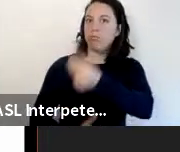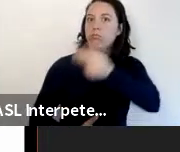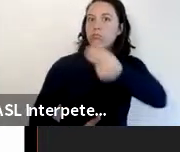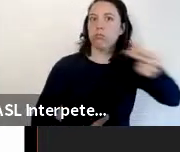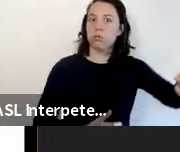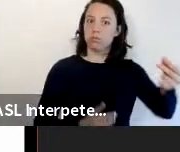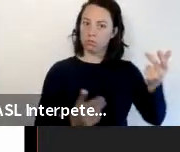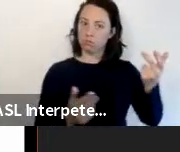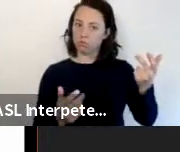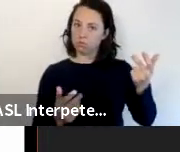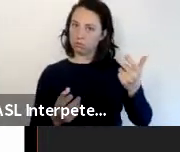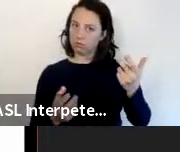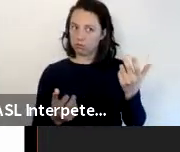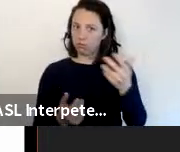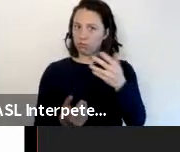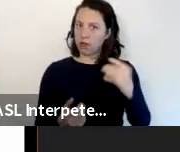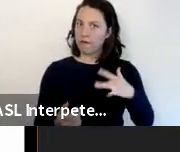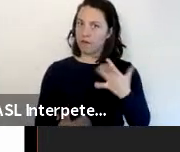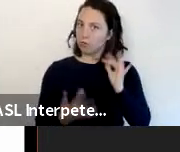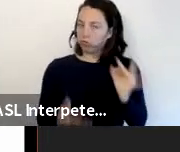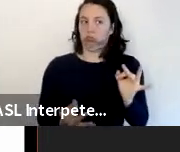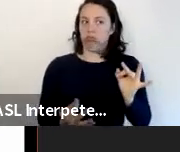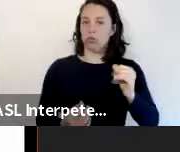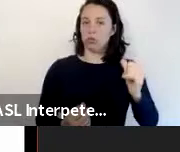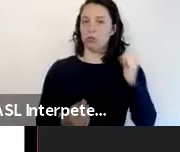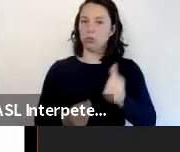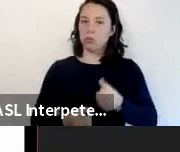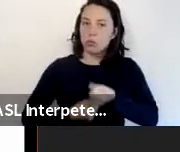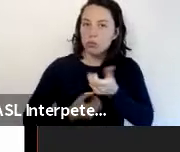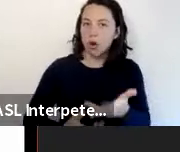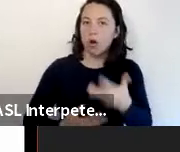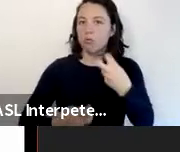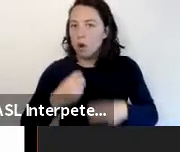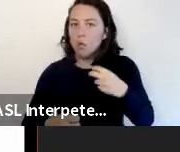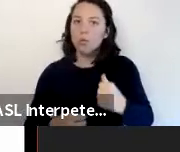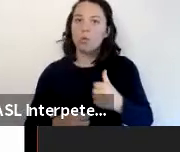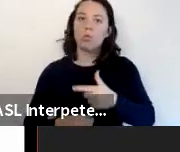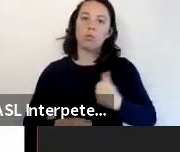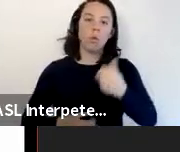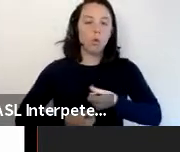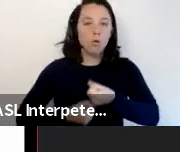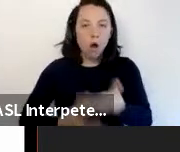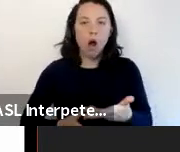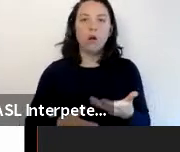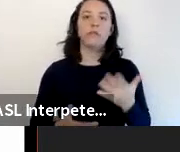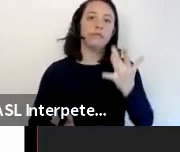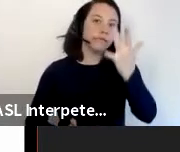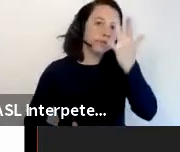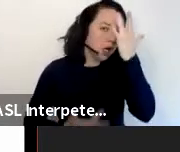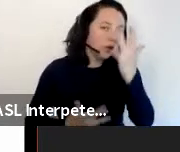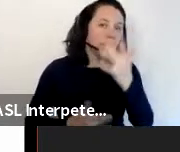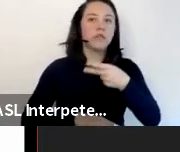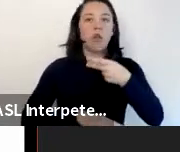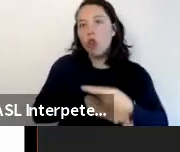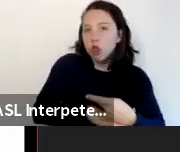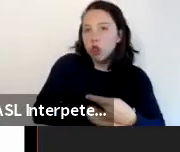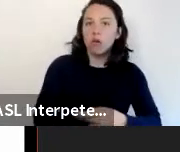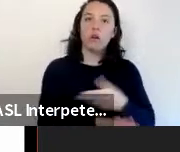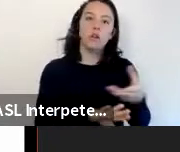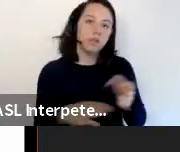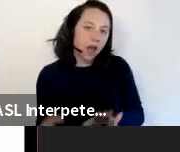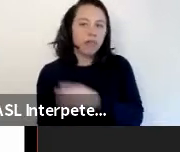So I've touched on this briefly. talking about the